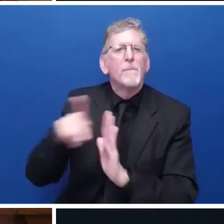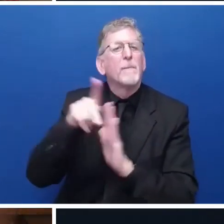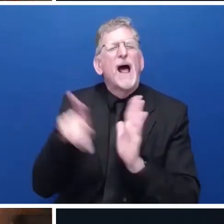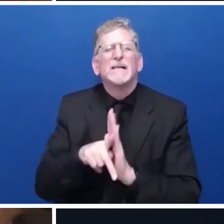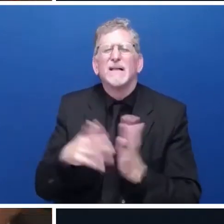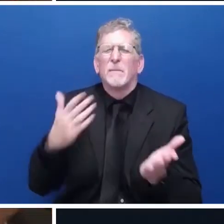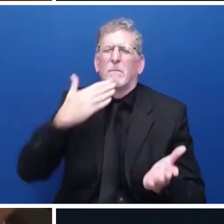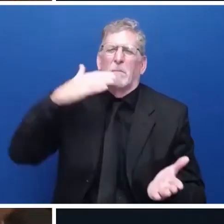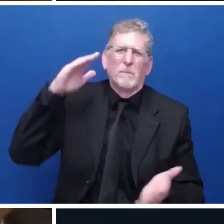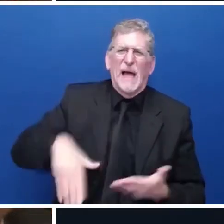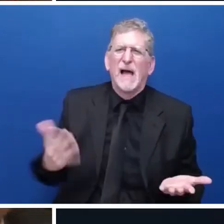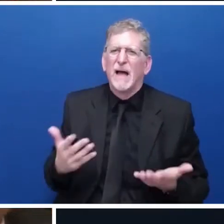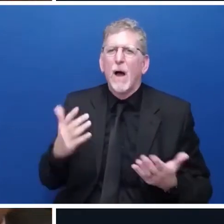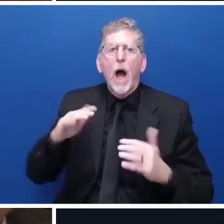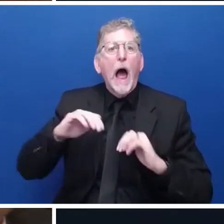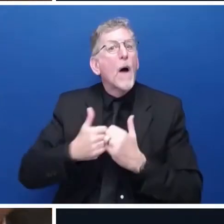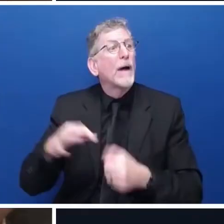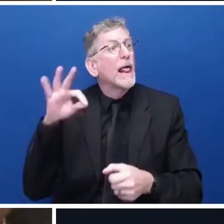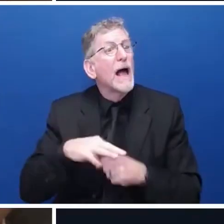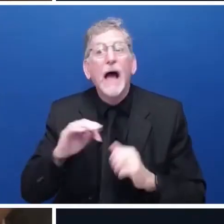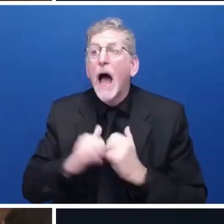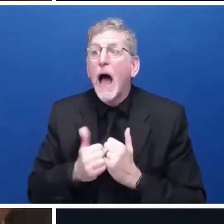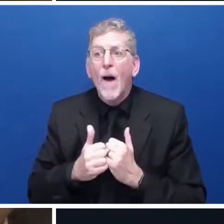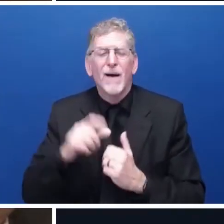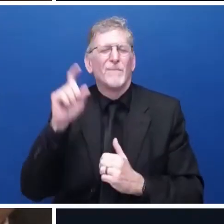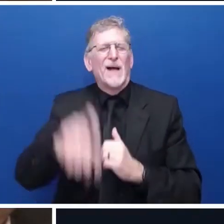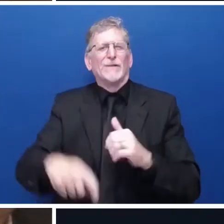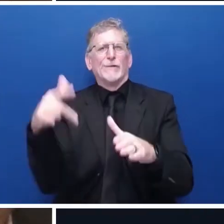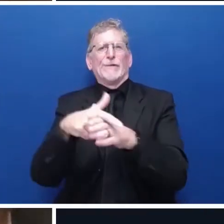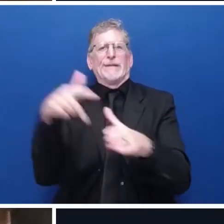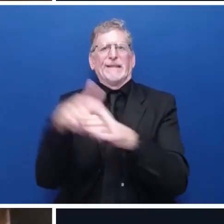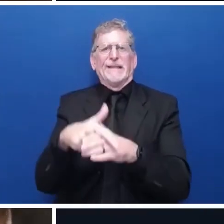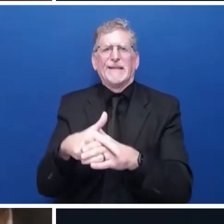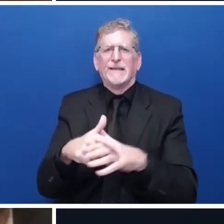cheat. And we're going to stop it. We have to stop it, John.